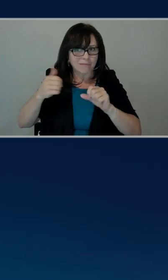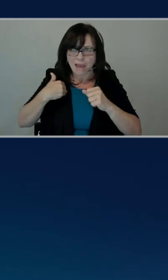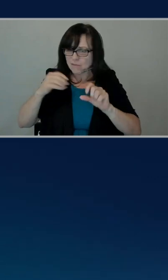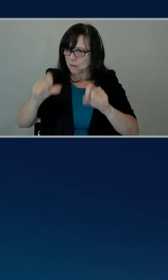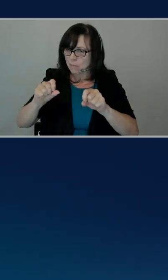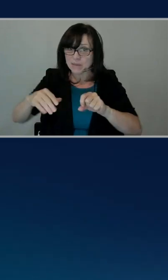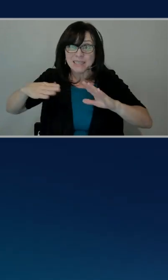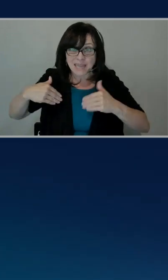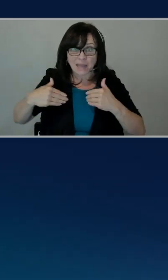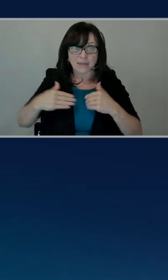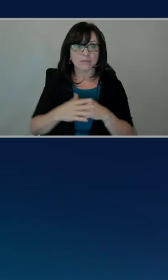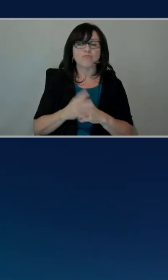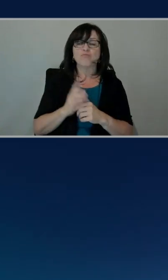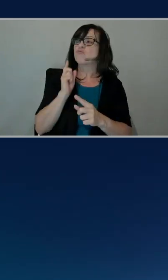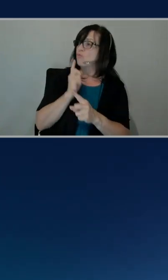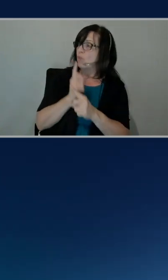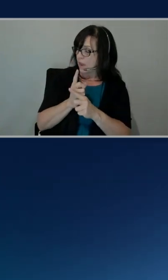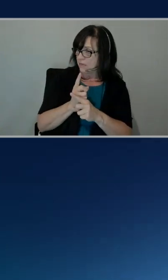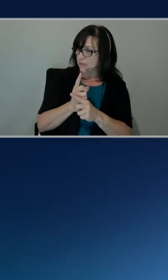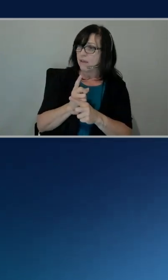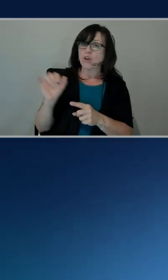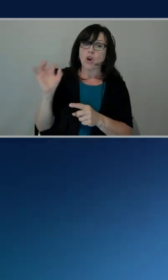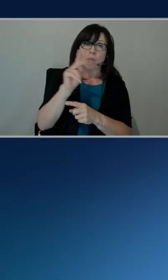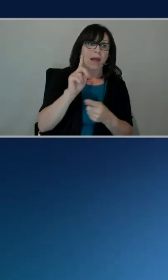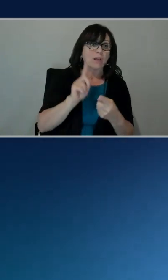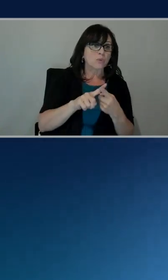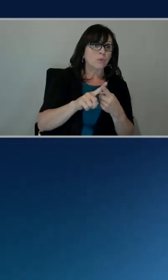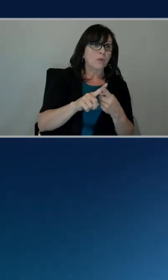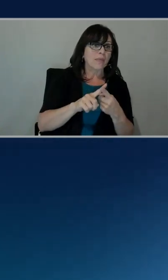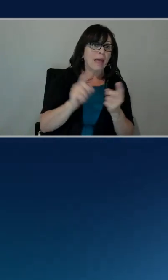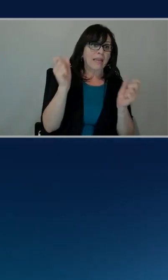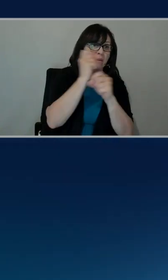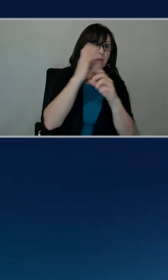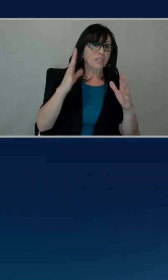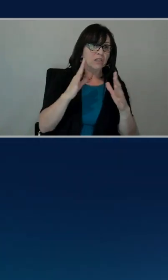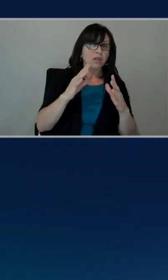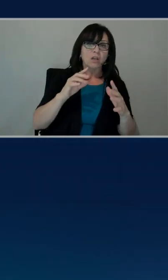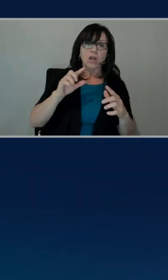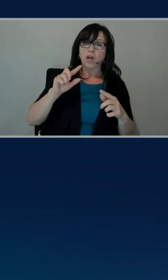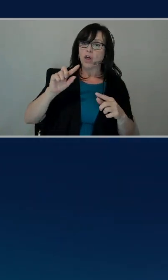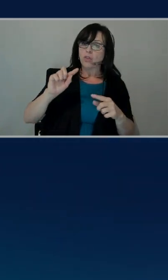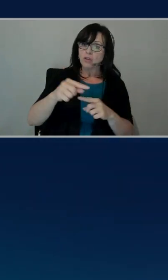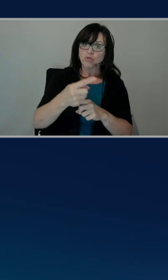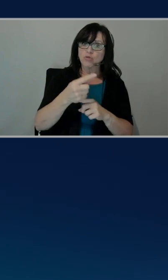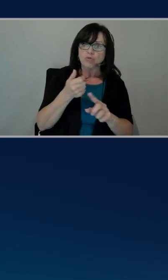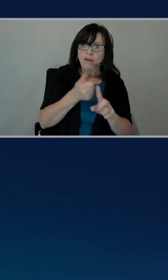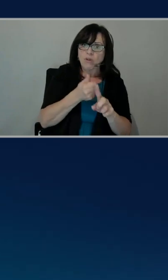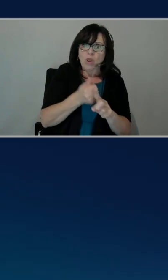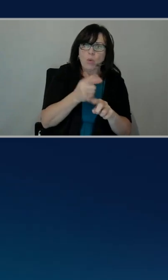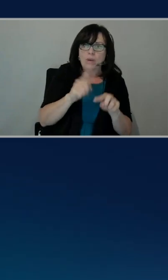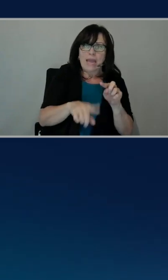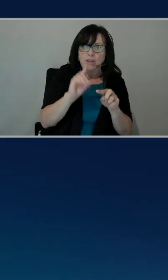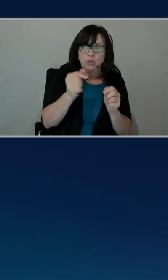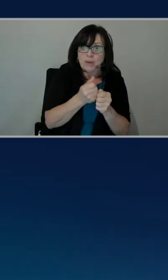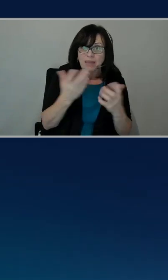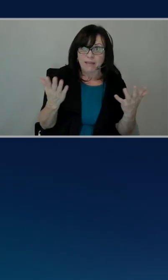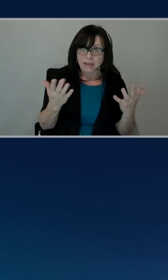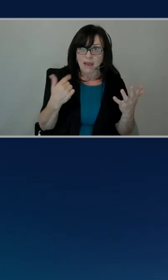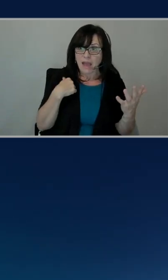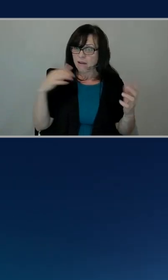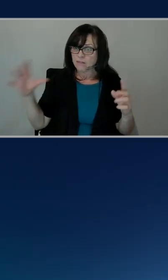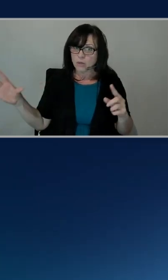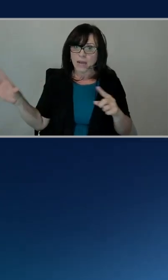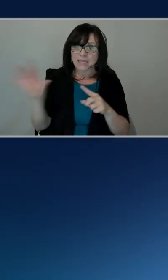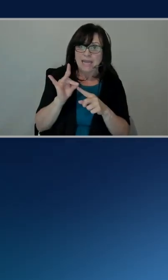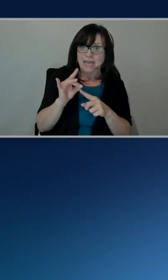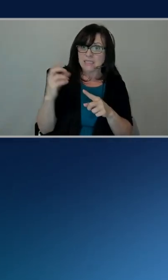image, the screwdriver by itself cannot do anything. Yeah. I mean, right? Right. I have to attach a task head and say,